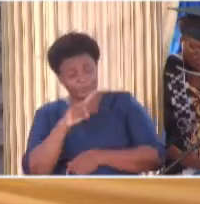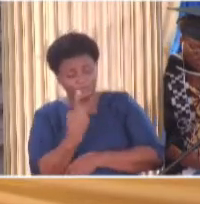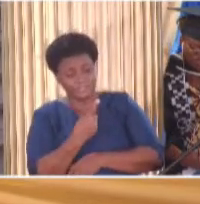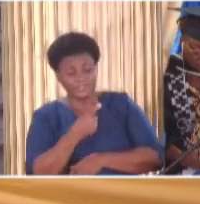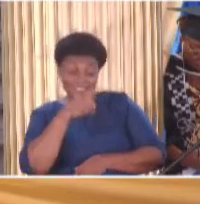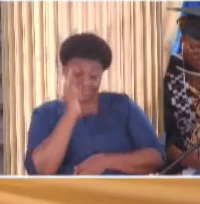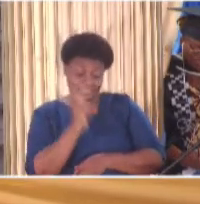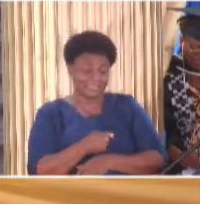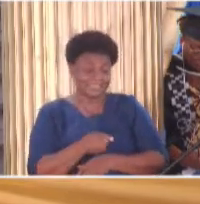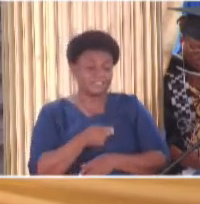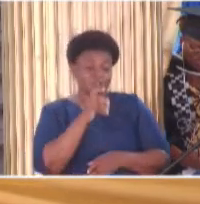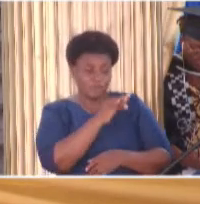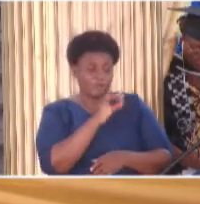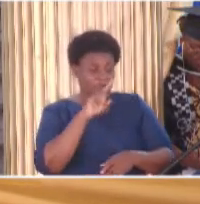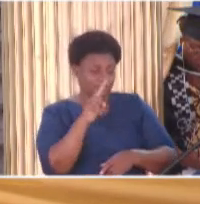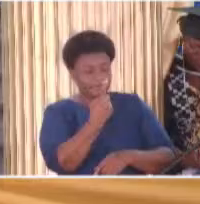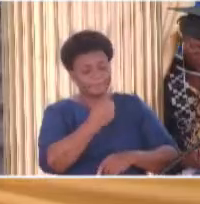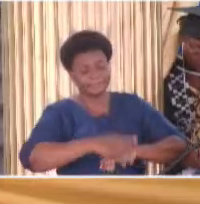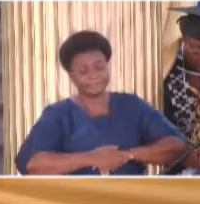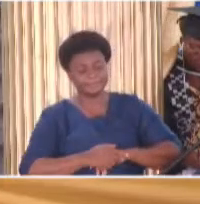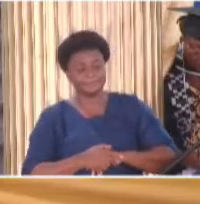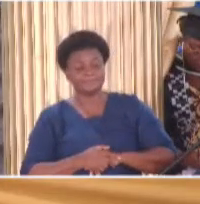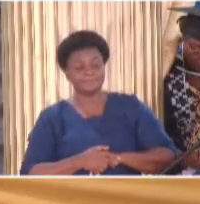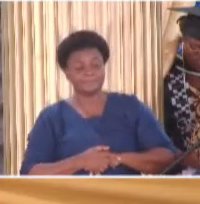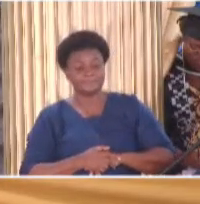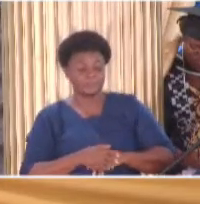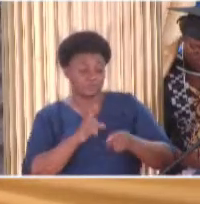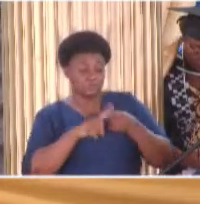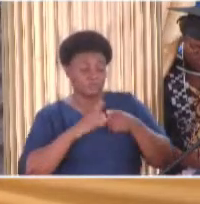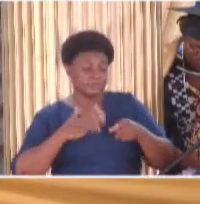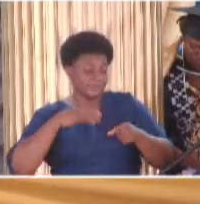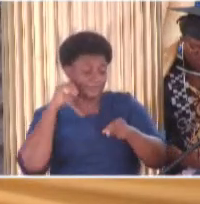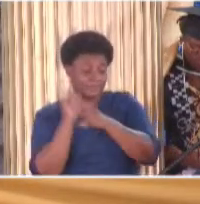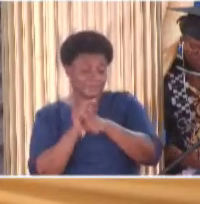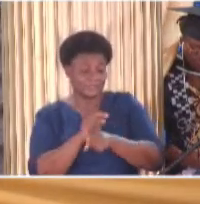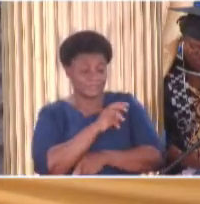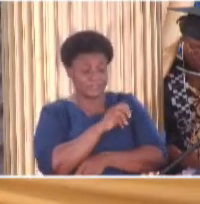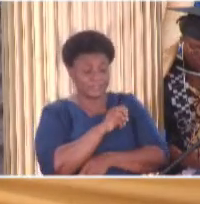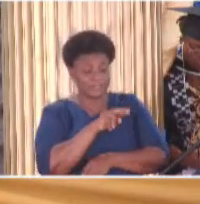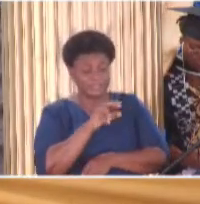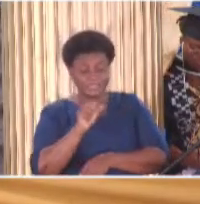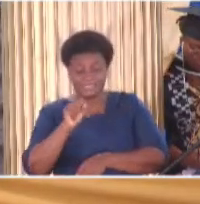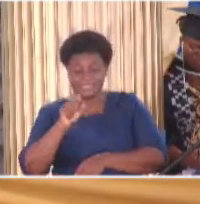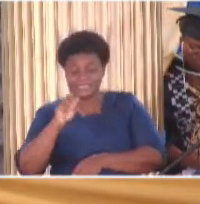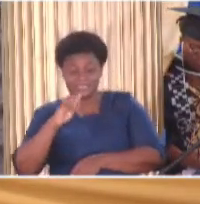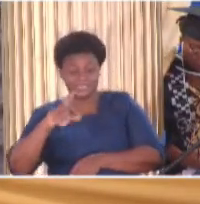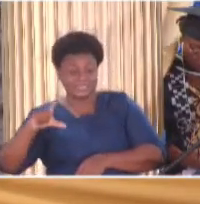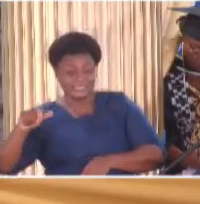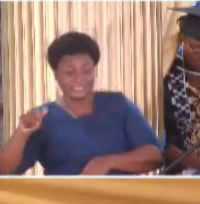Certainly, you are with the first. To my sister, Mrs. Stella Intifua Asa,